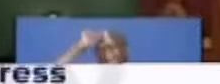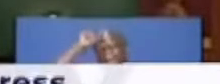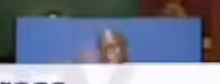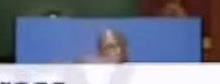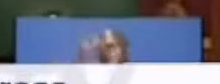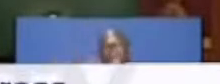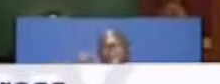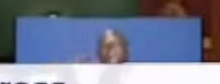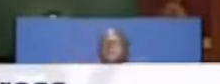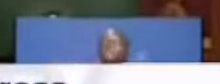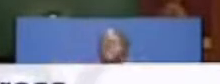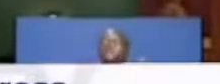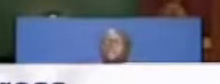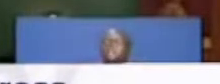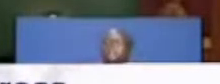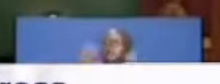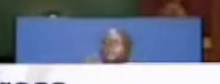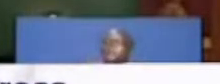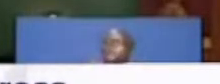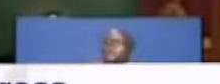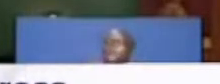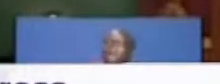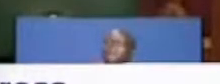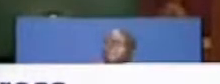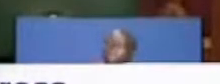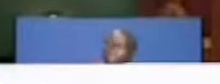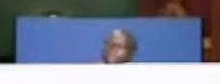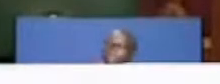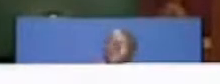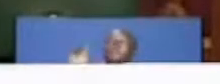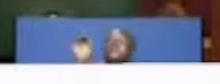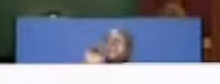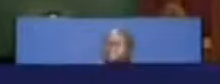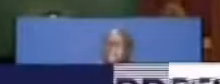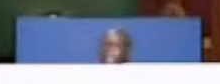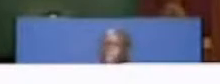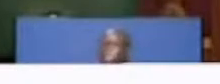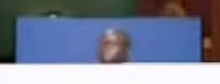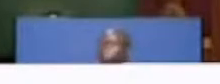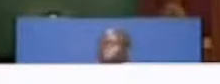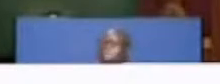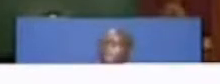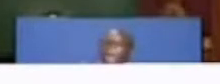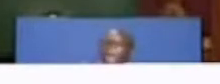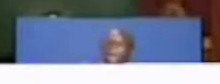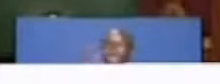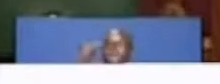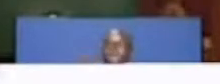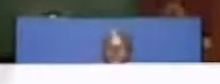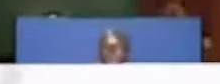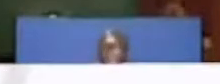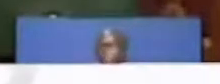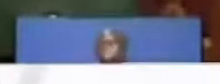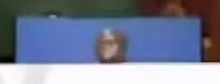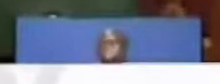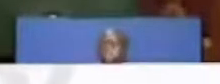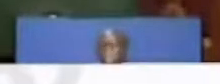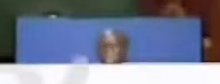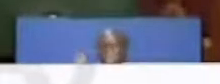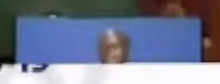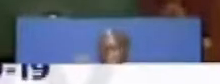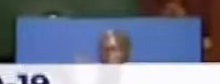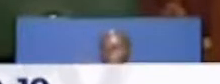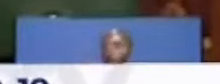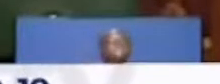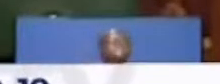by providing 100% universal health coverage for essential health services by starting this year.